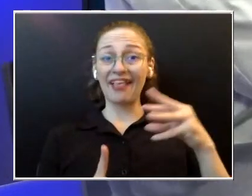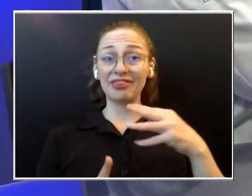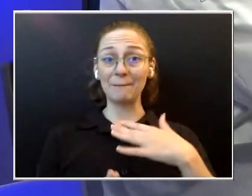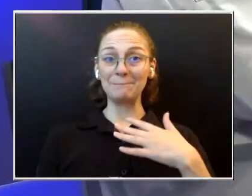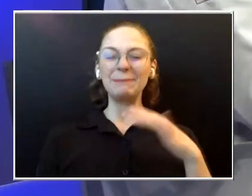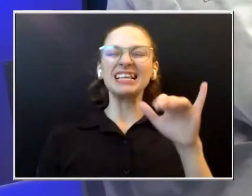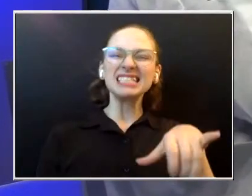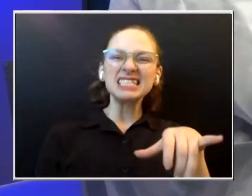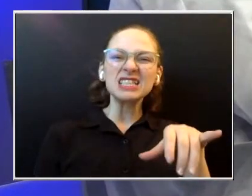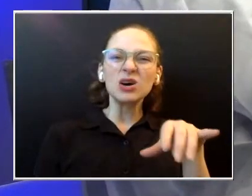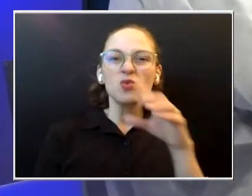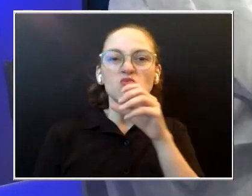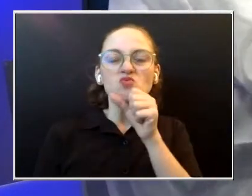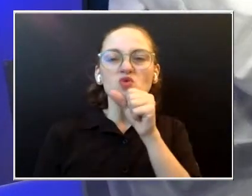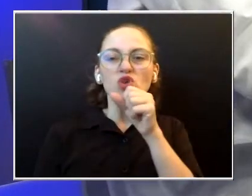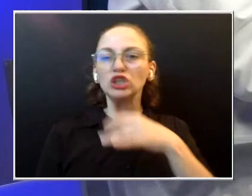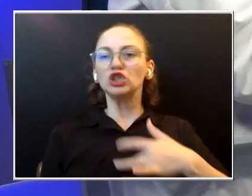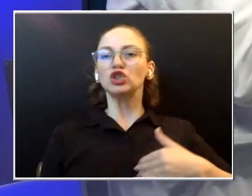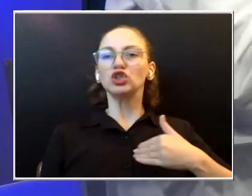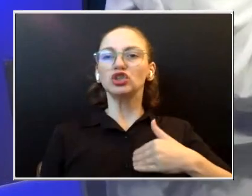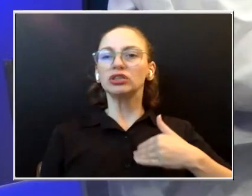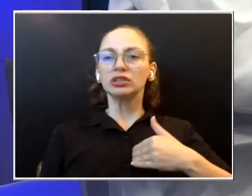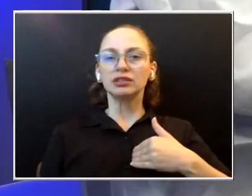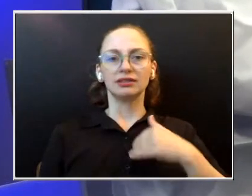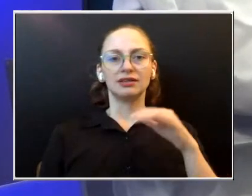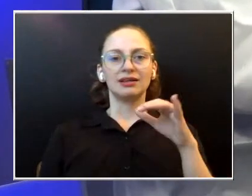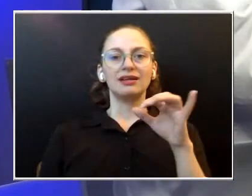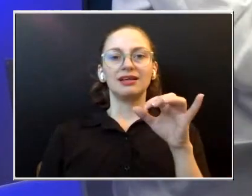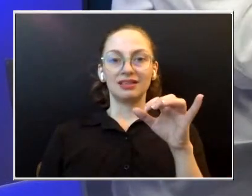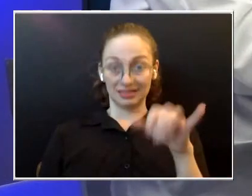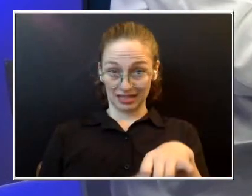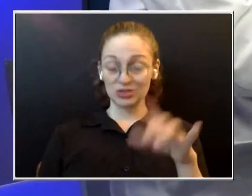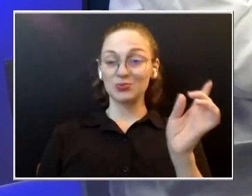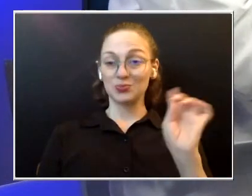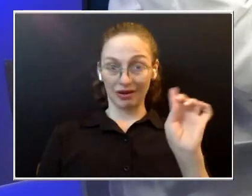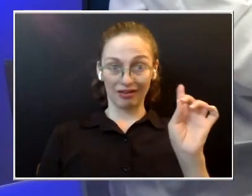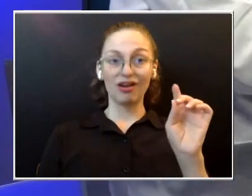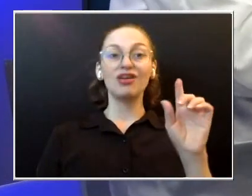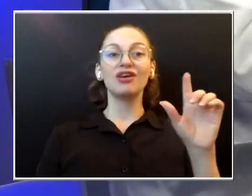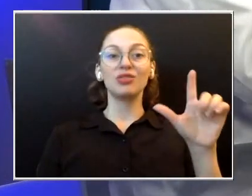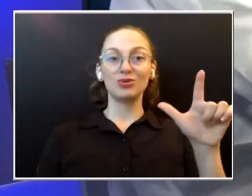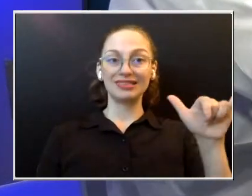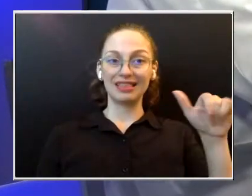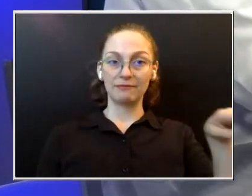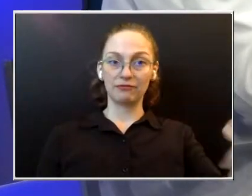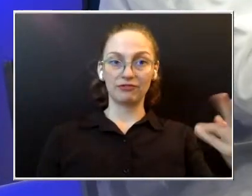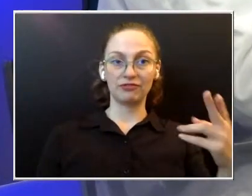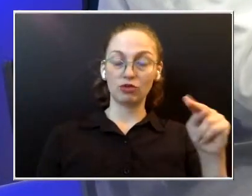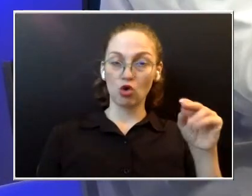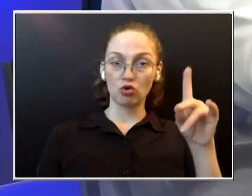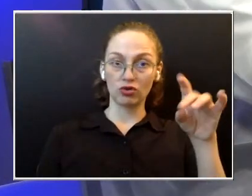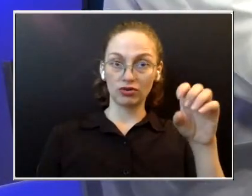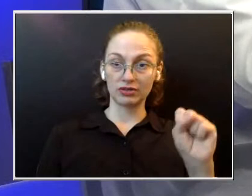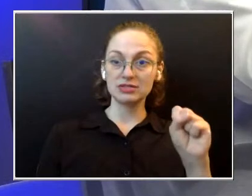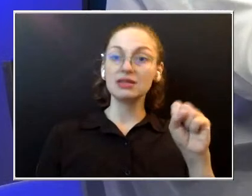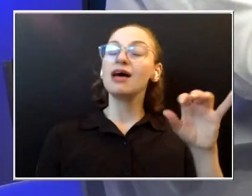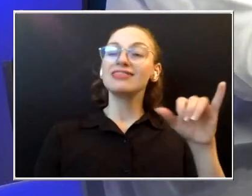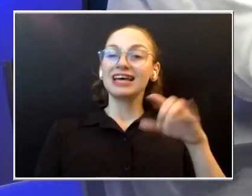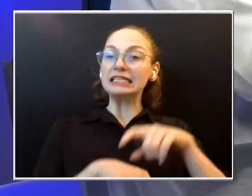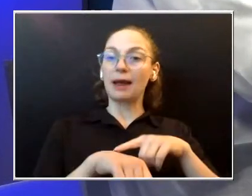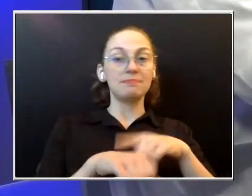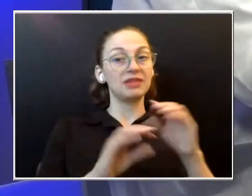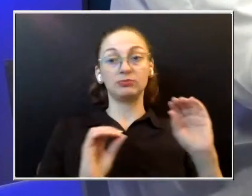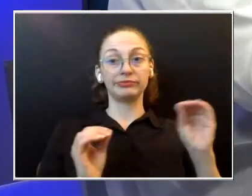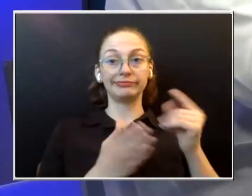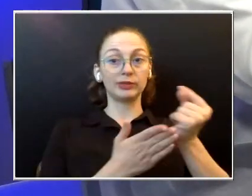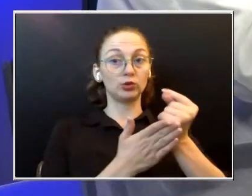the internal mammary lymph nodes sit. They didn't treat them, and about 6 years later she developed an isolated recurrence in the internal mammary lymph nodes that needed to be treated